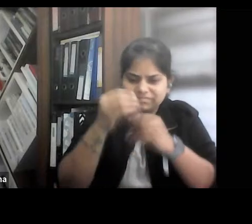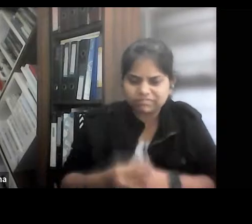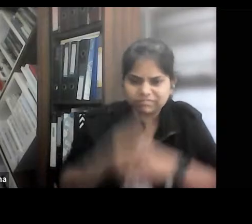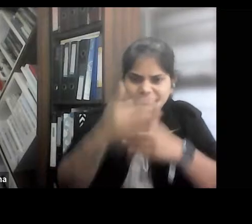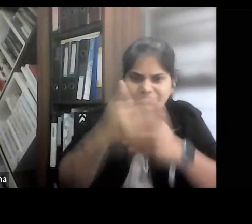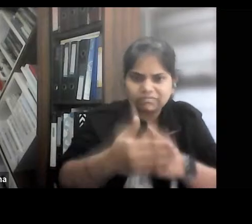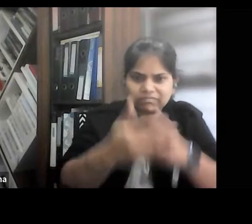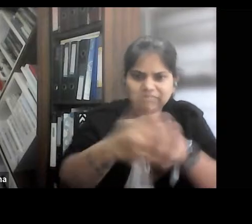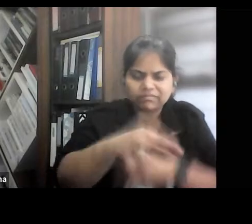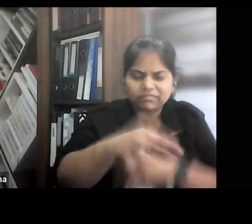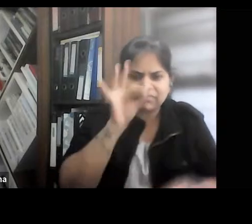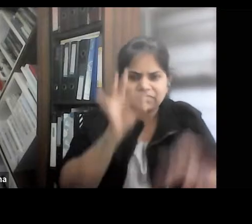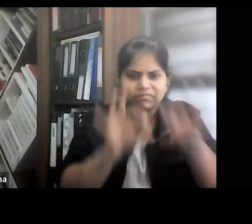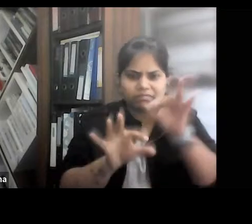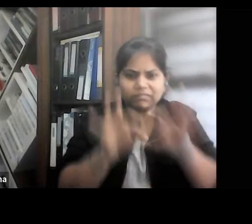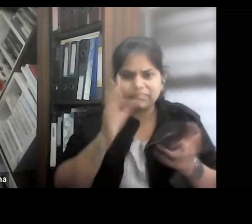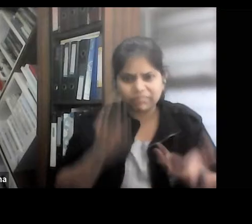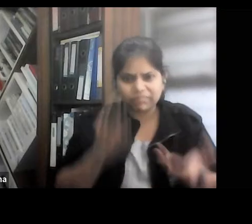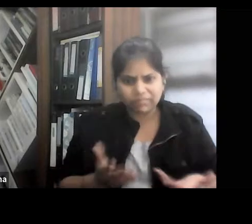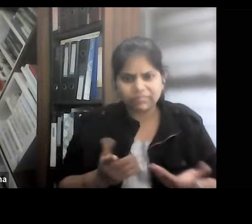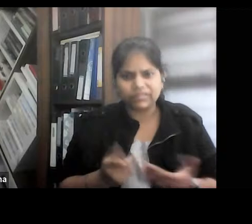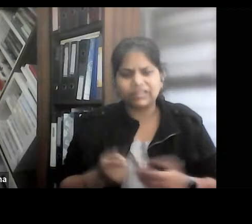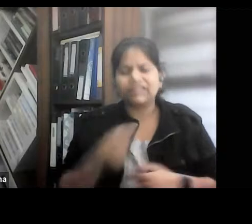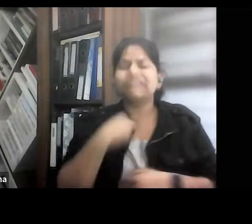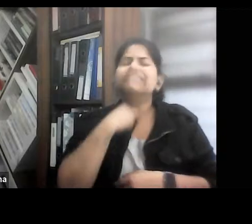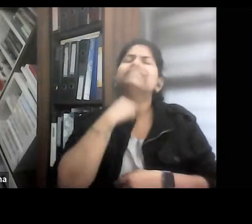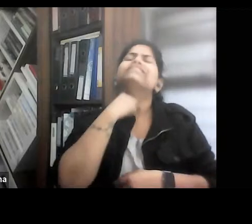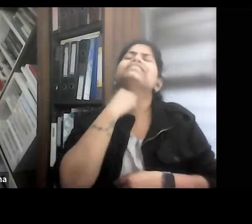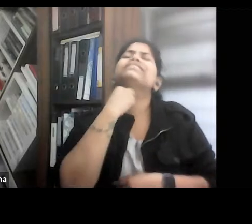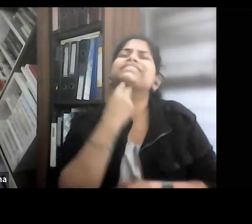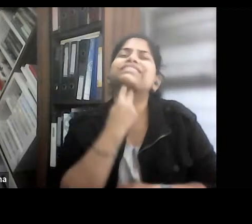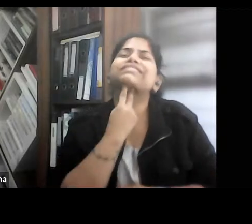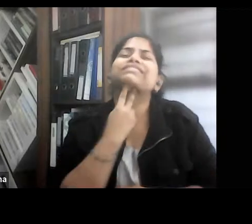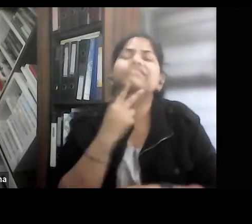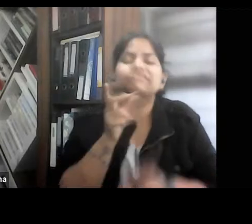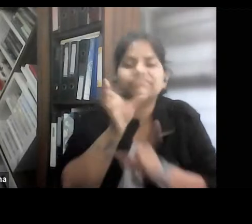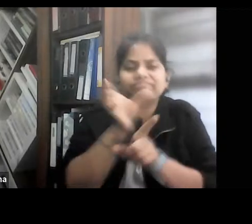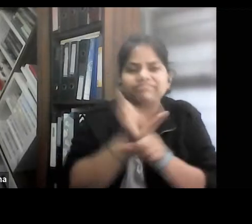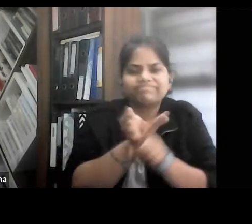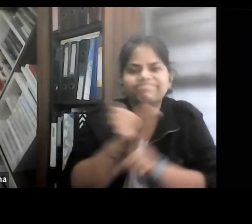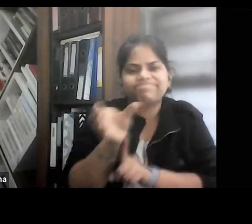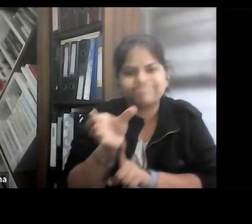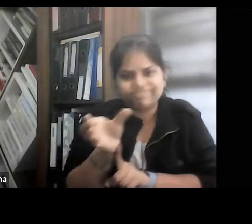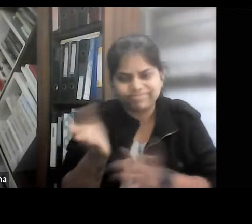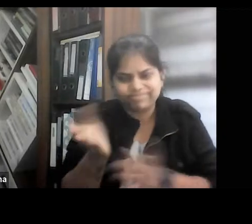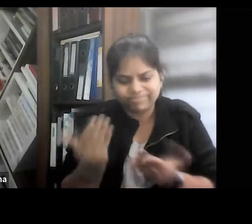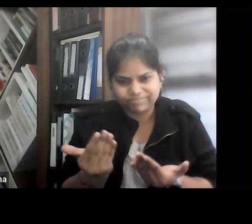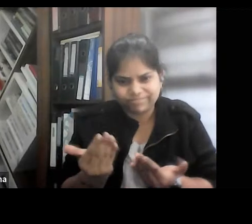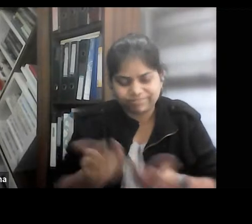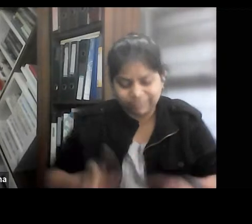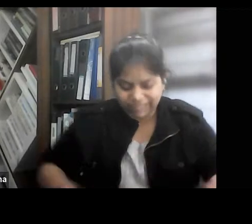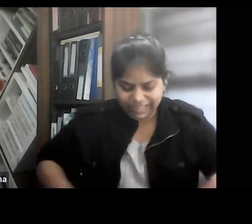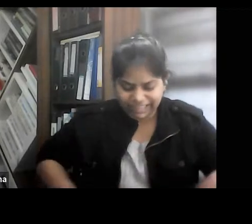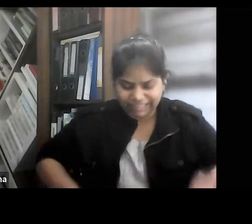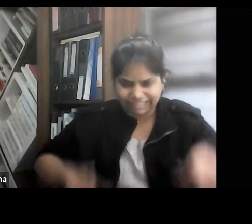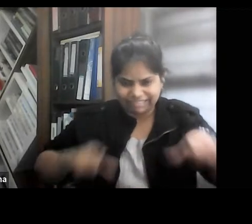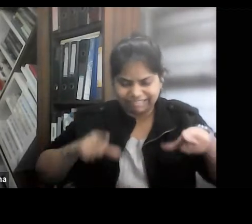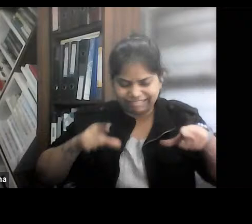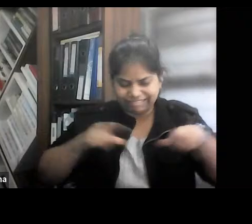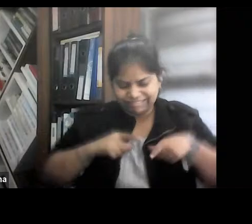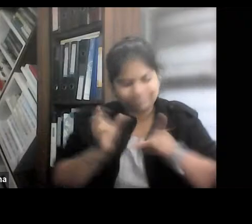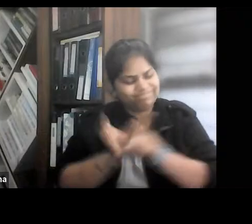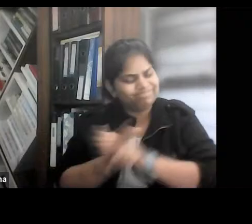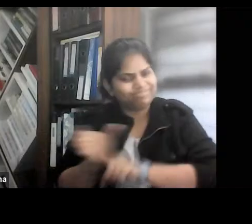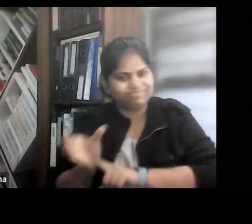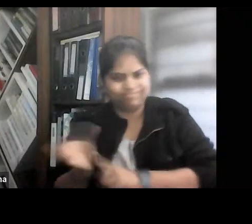voices have often been excluded, their lives under-theorized. So they